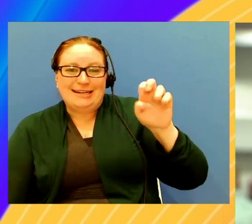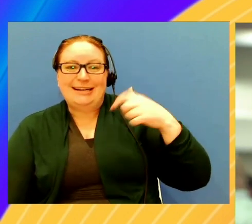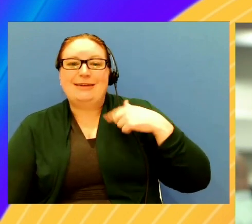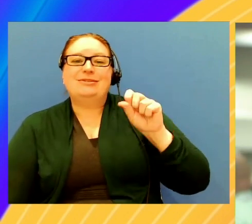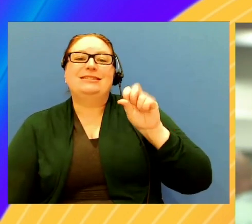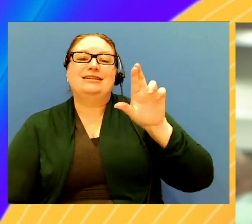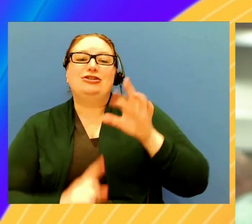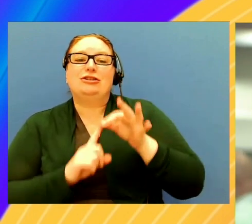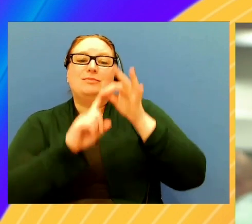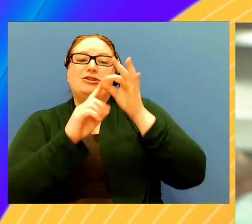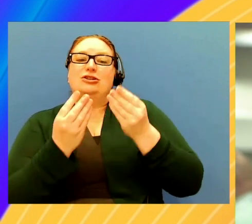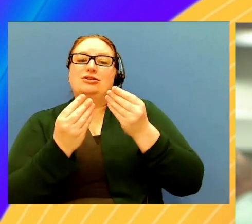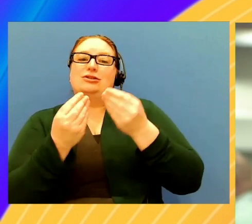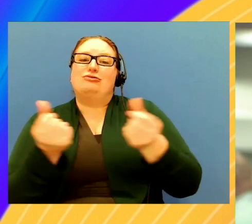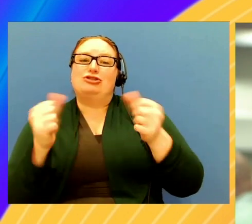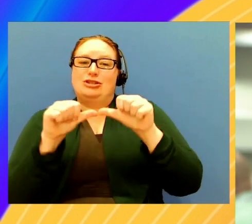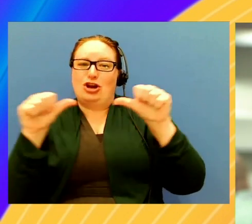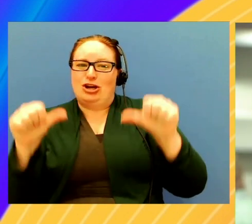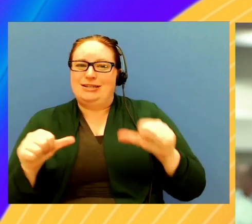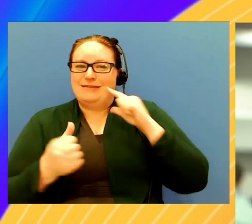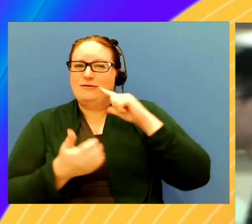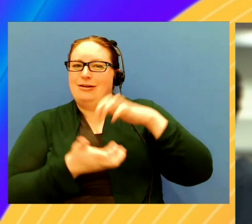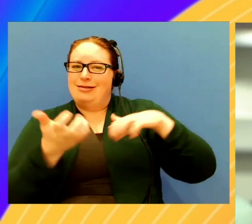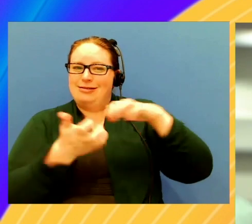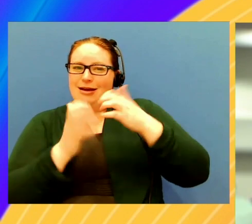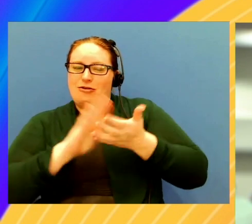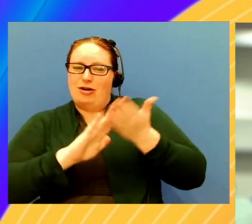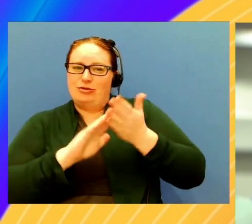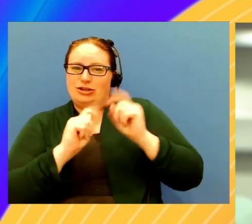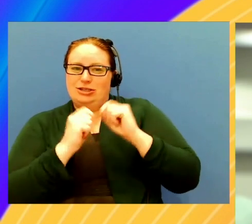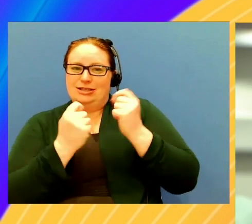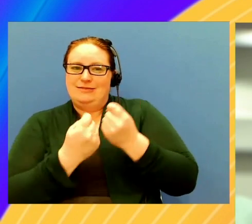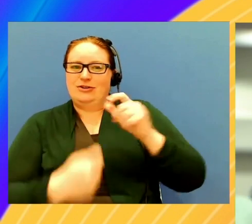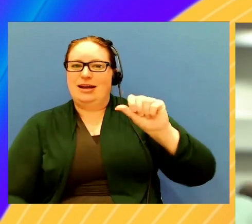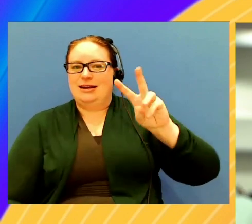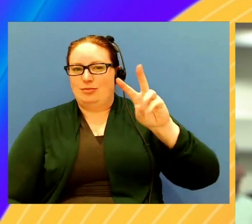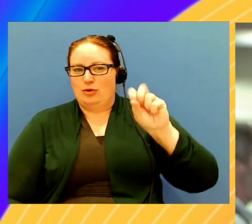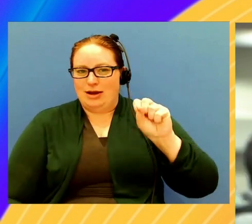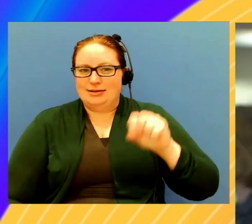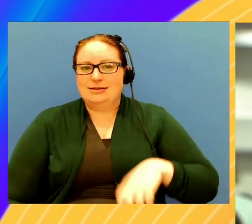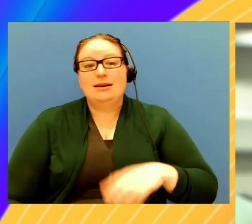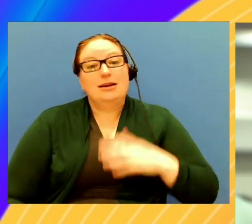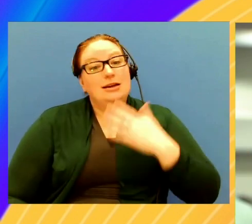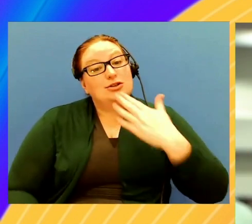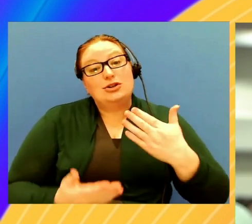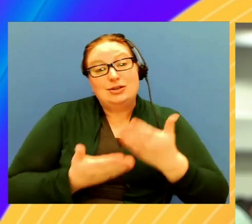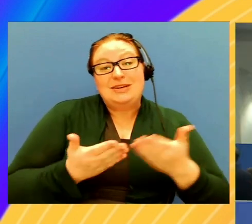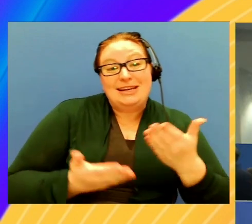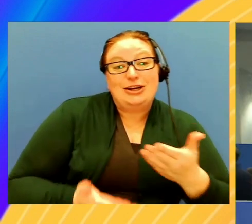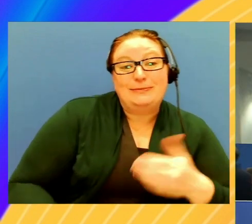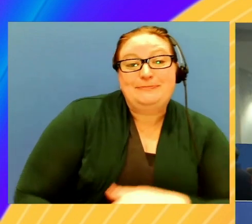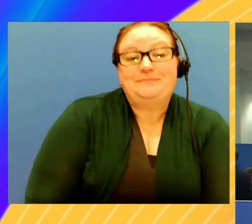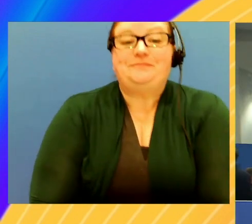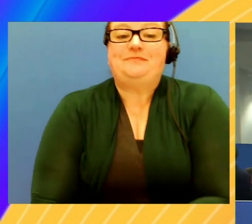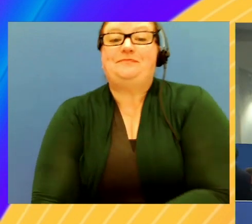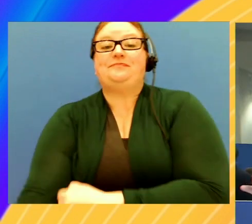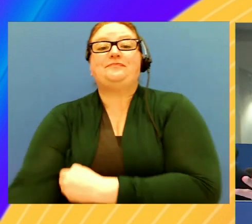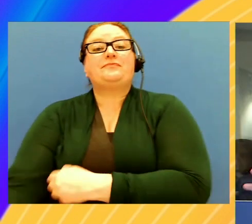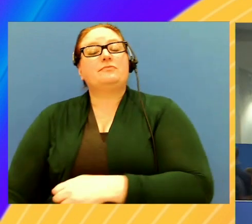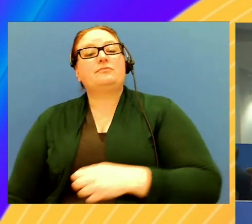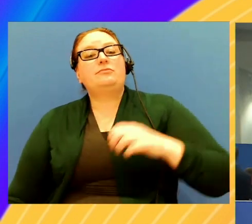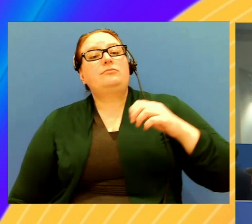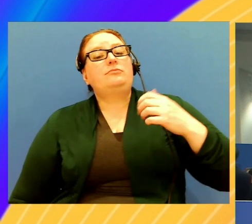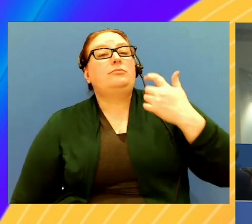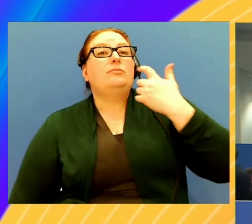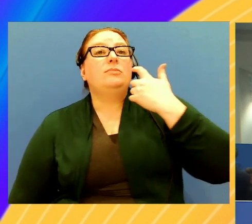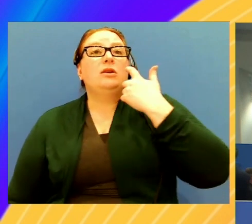Specialist Solutions Architect in the Cloud Operations team at AWS. And it's good to be here. Yeah, so the last section, we just talked